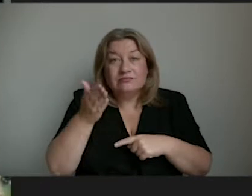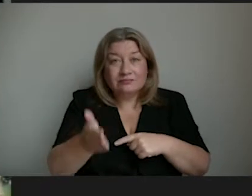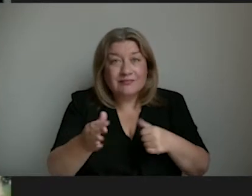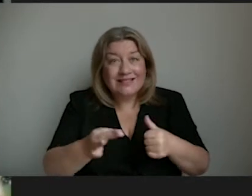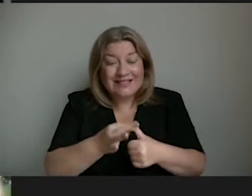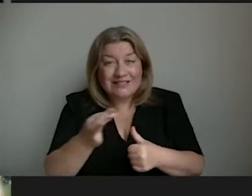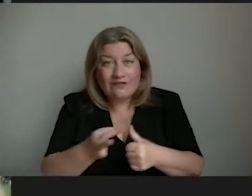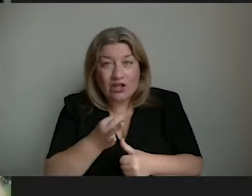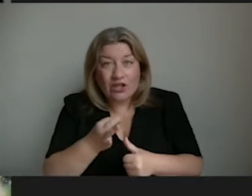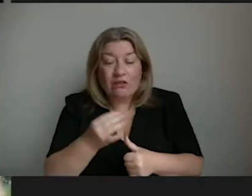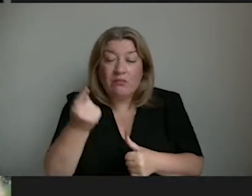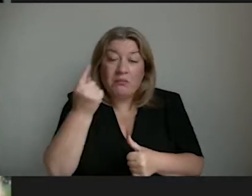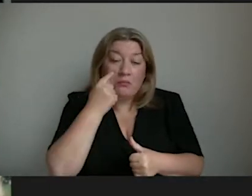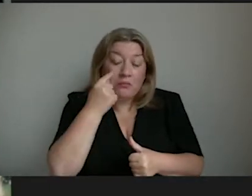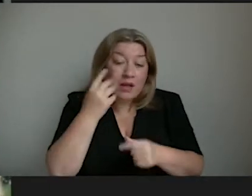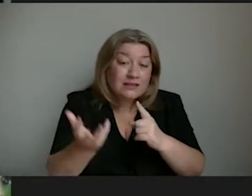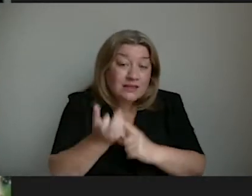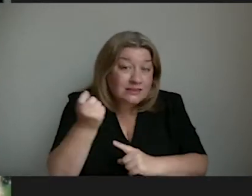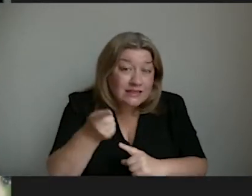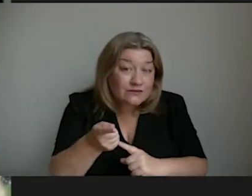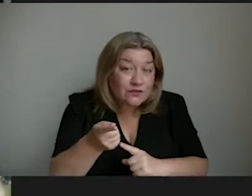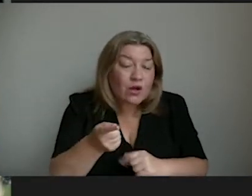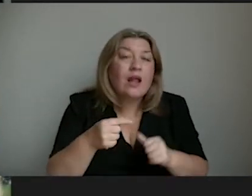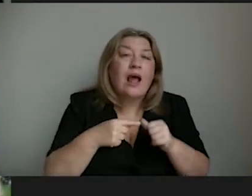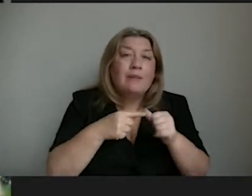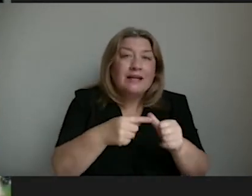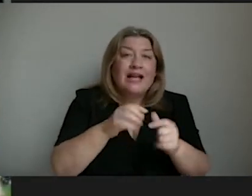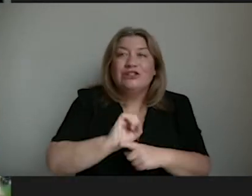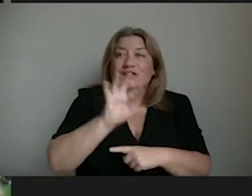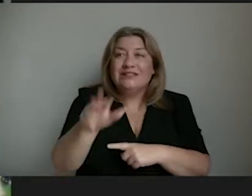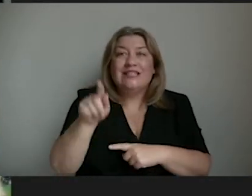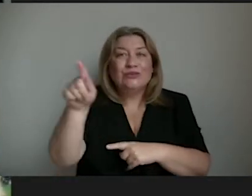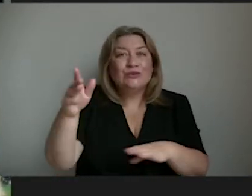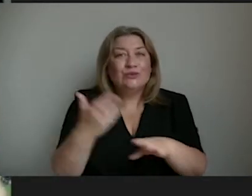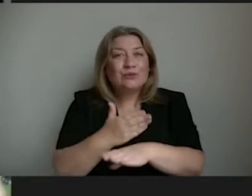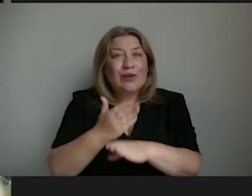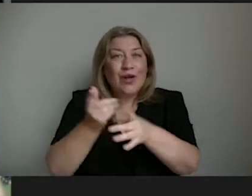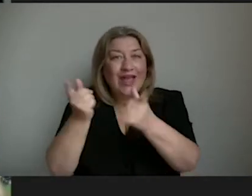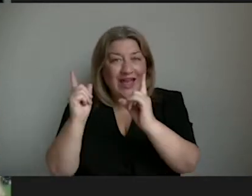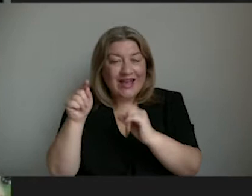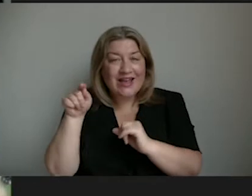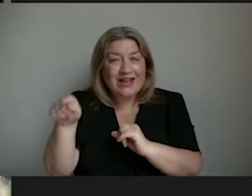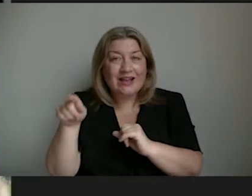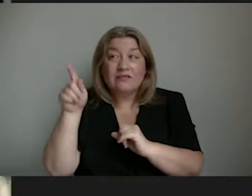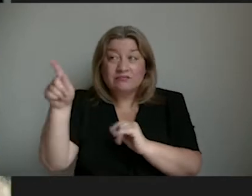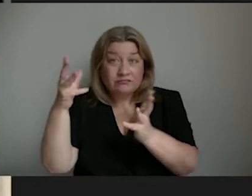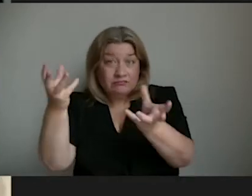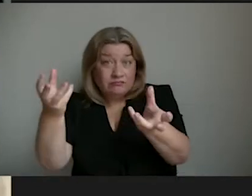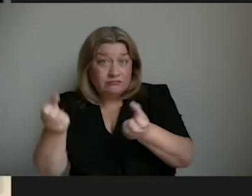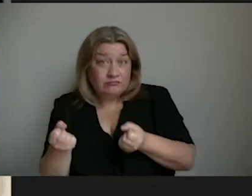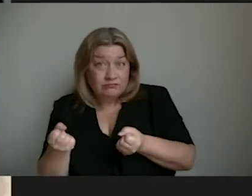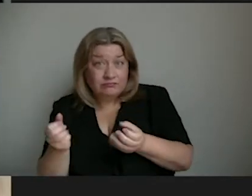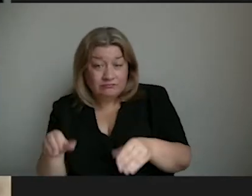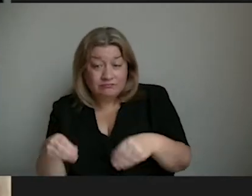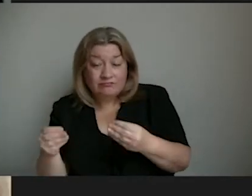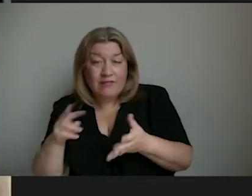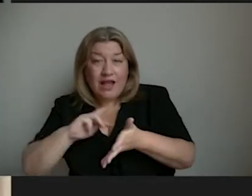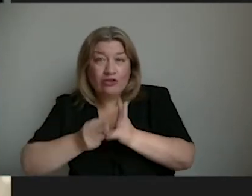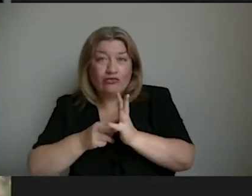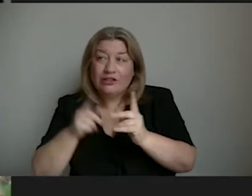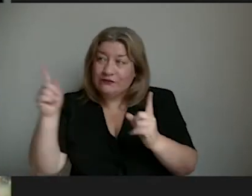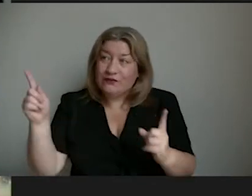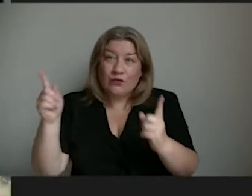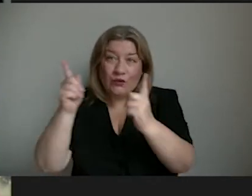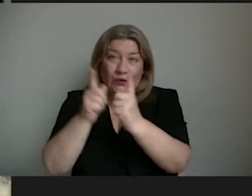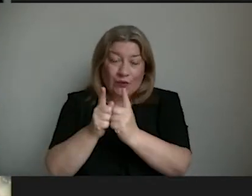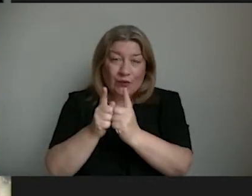and providing that you're successful upon that point, they will then send your application out to the employers, and then the employers will pick that up